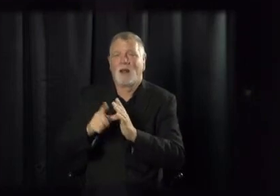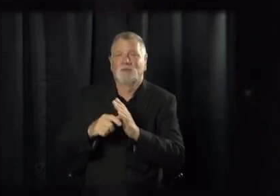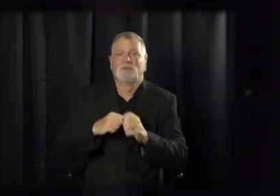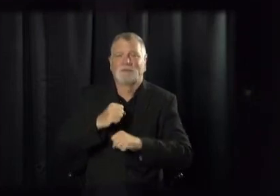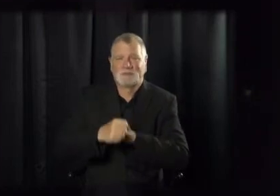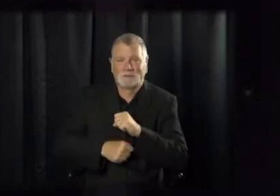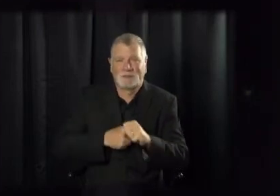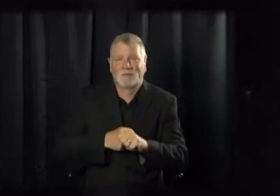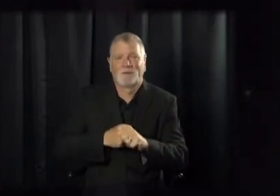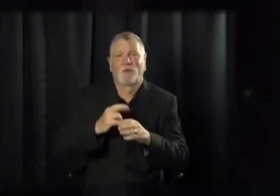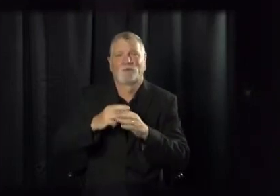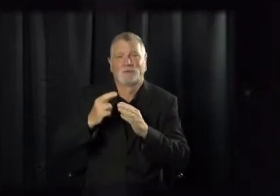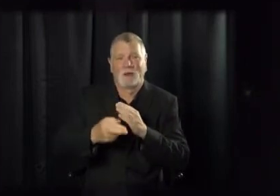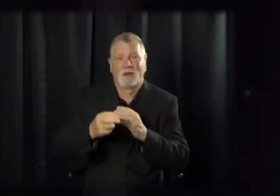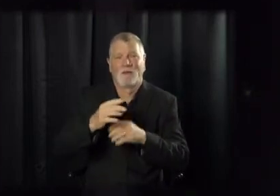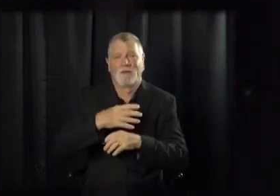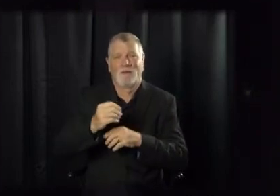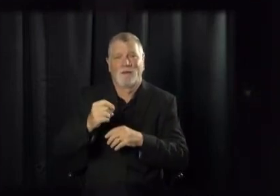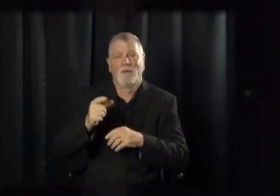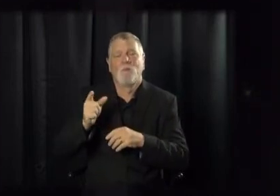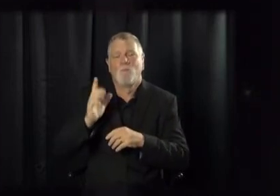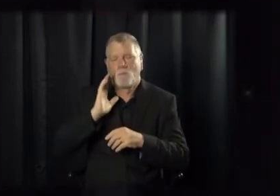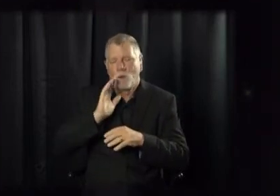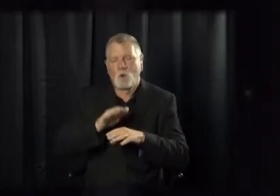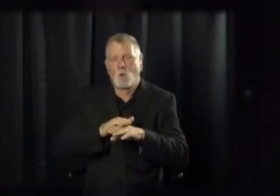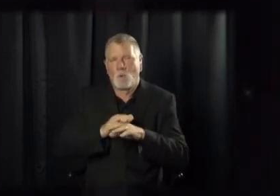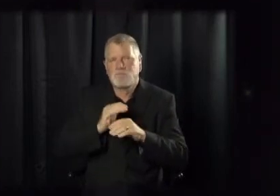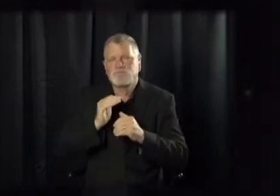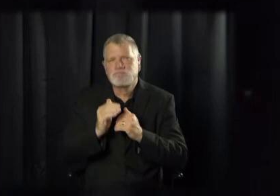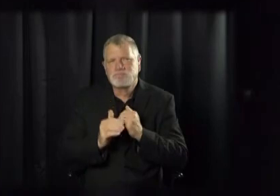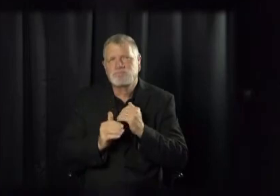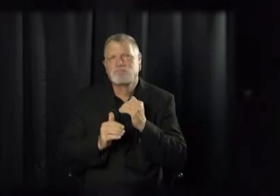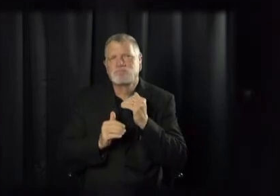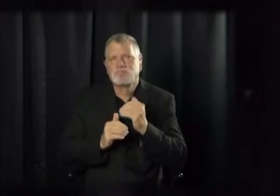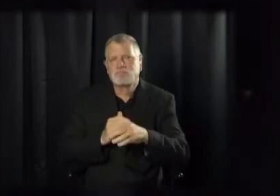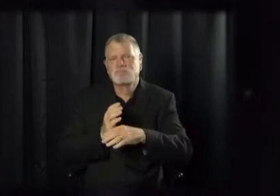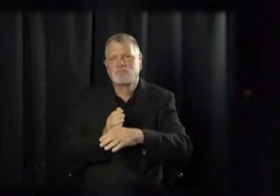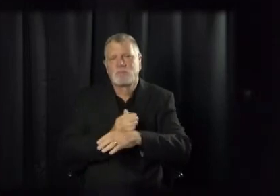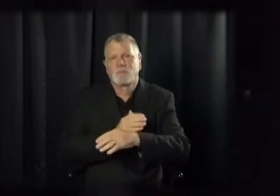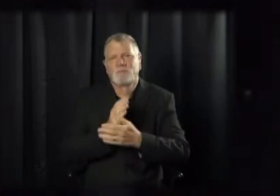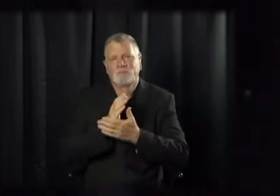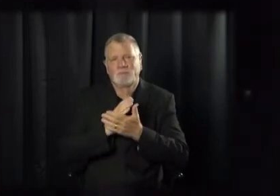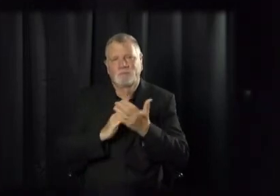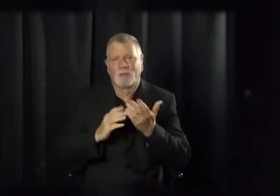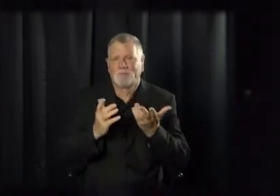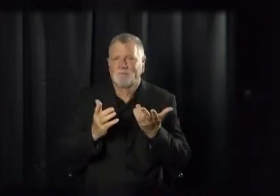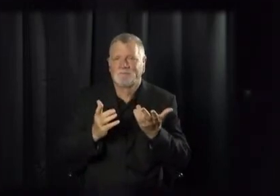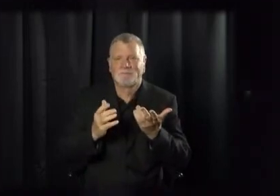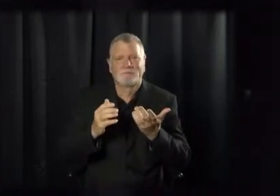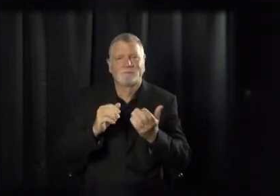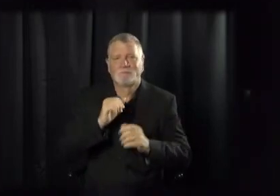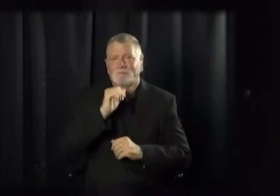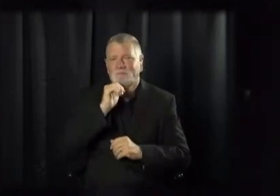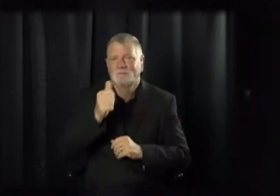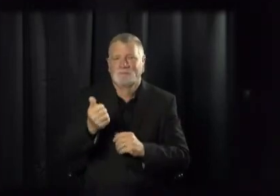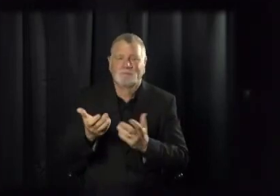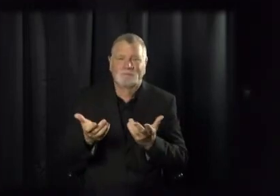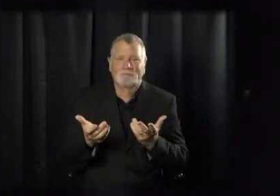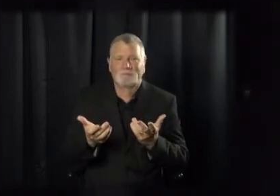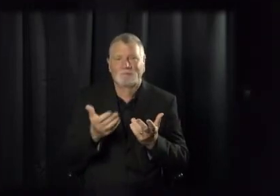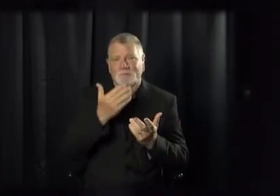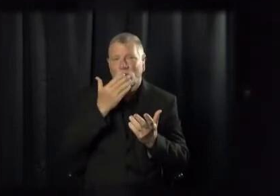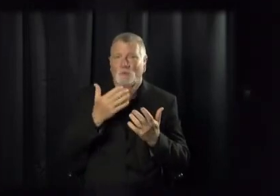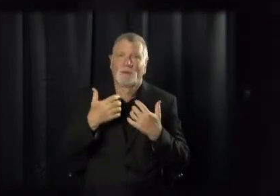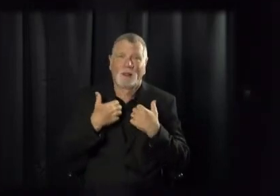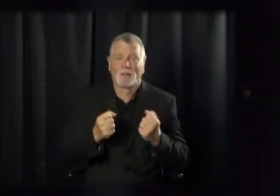the consequences. And they have been slowly but surely recuperating. Some of them are not in